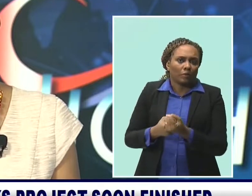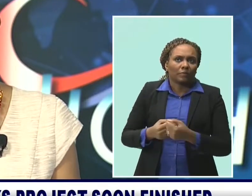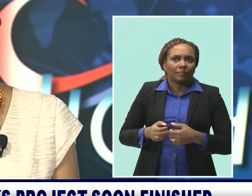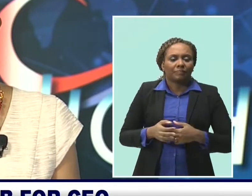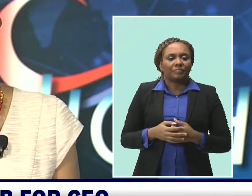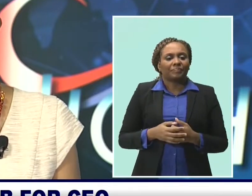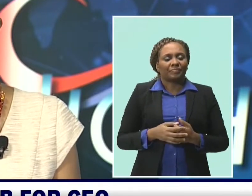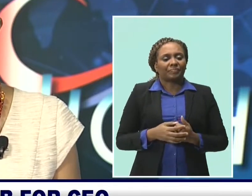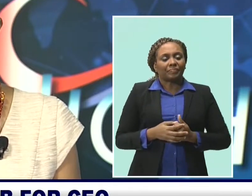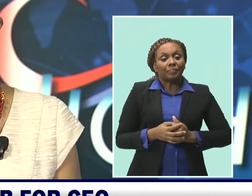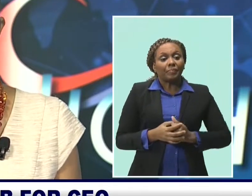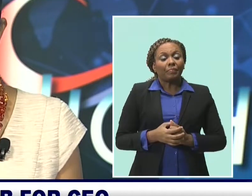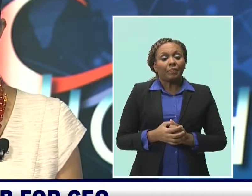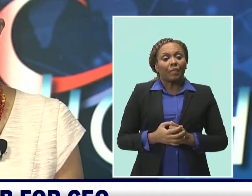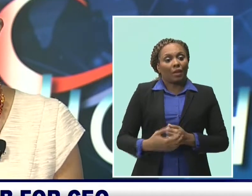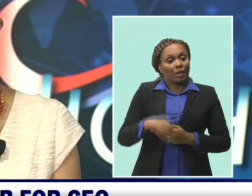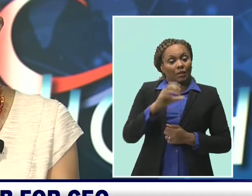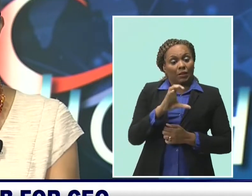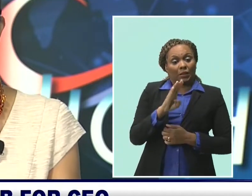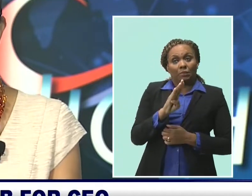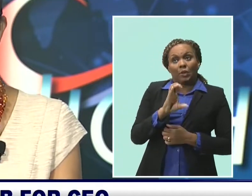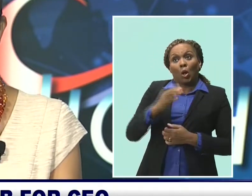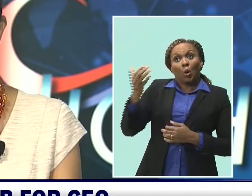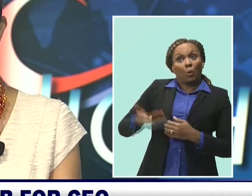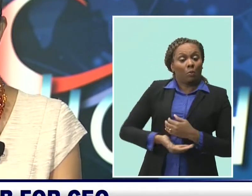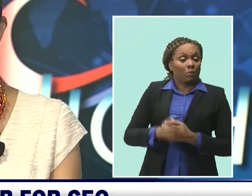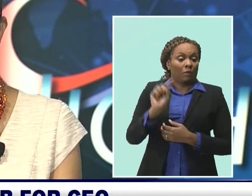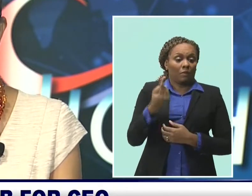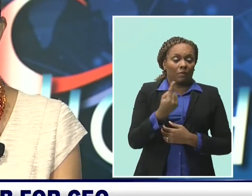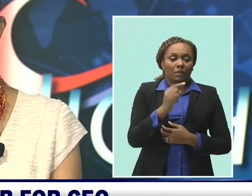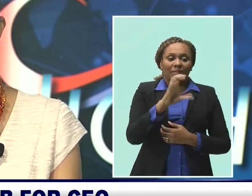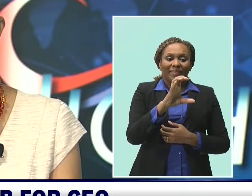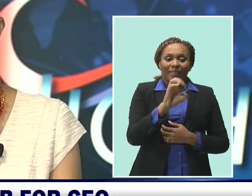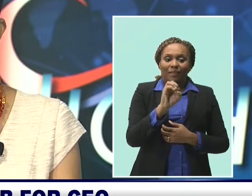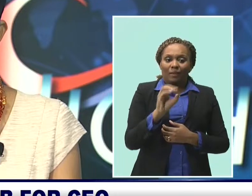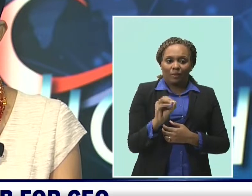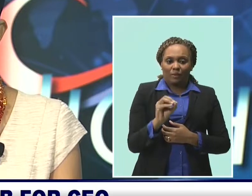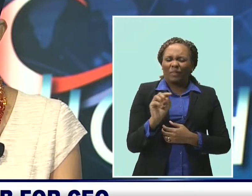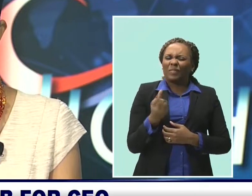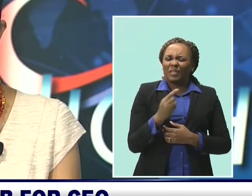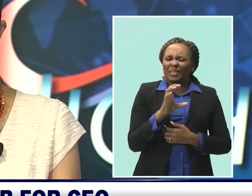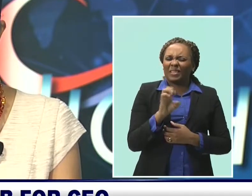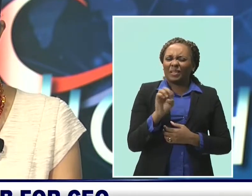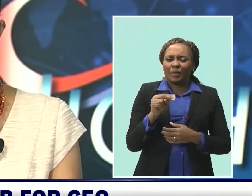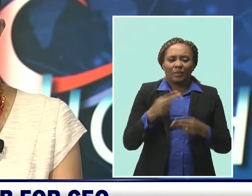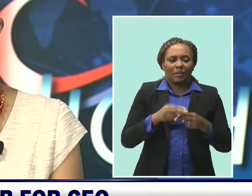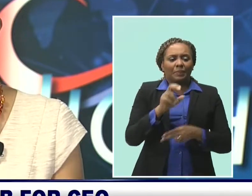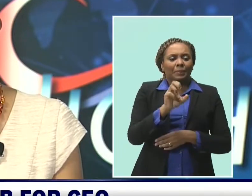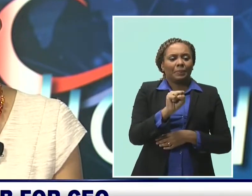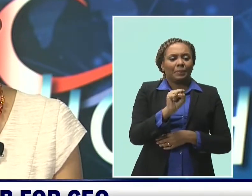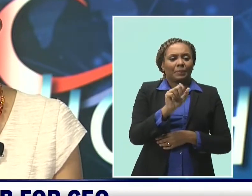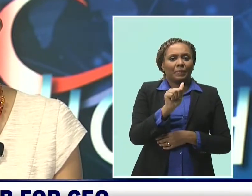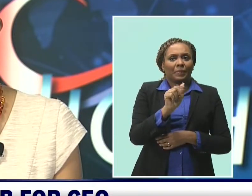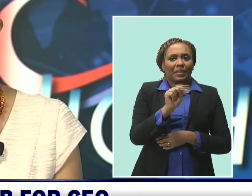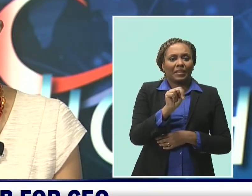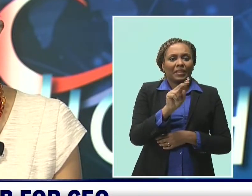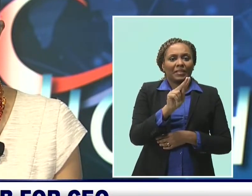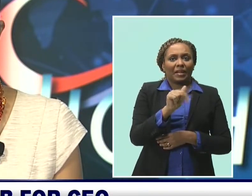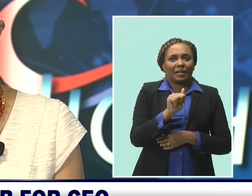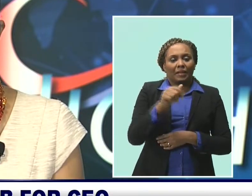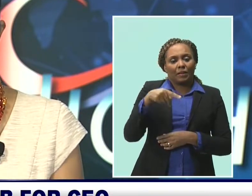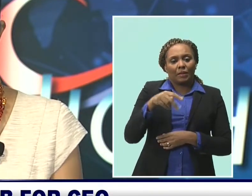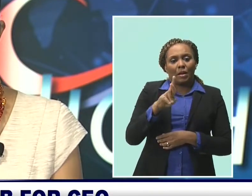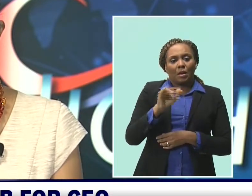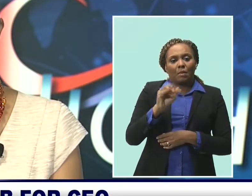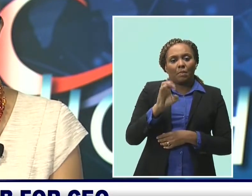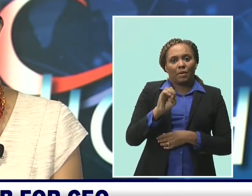Caribbean Broadcasting Corporation has welcomed its first Chief Executive Officer, Sanka Price. Mr. Price arrived just after 8